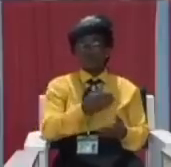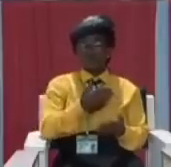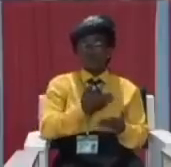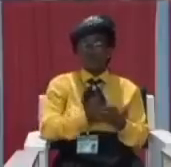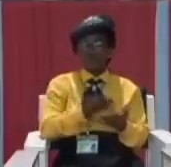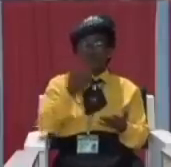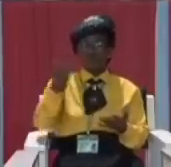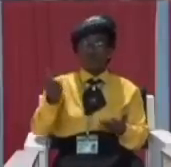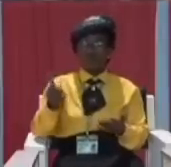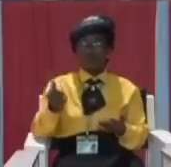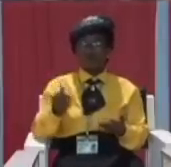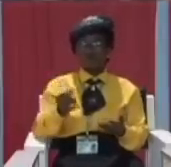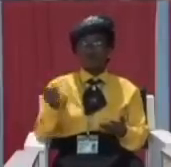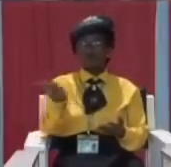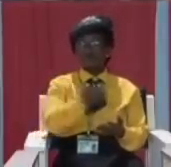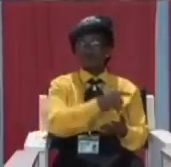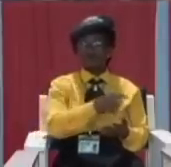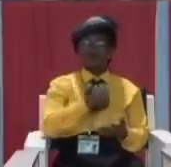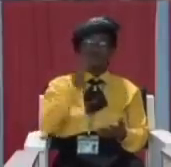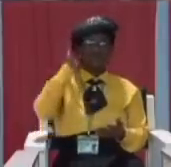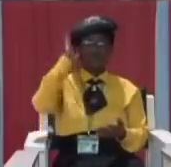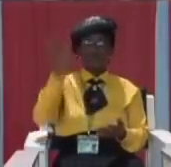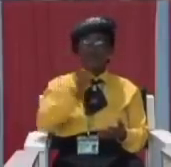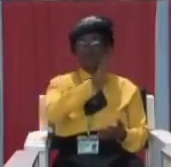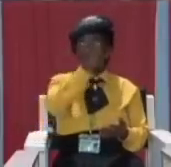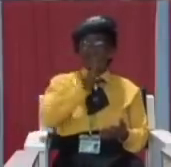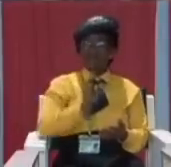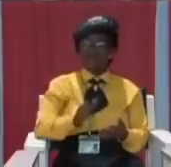you will never become cold.